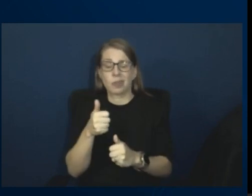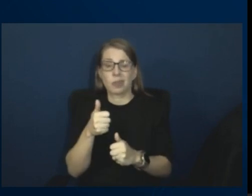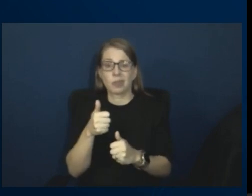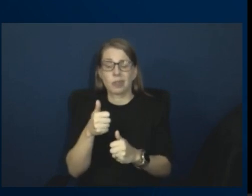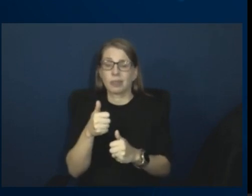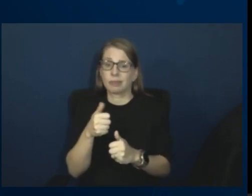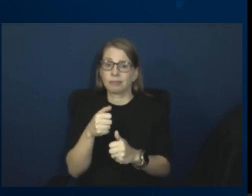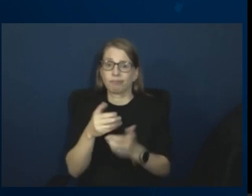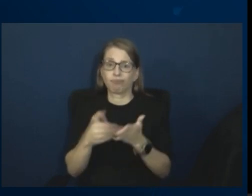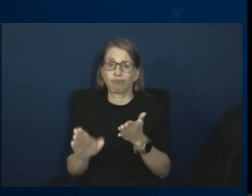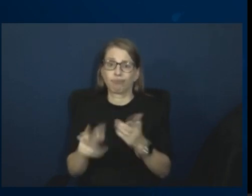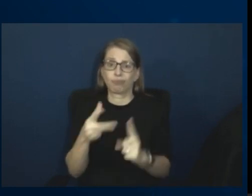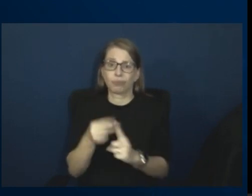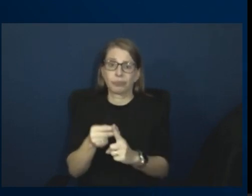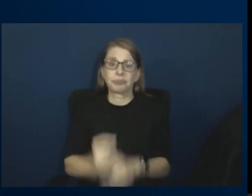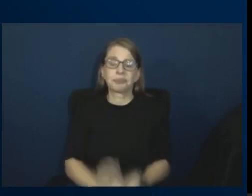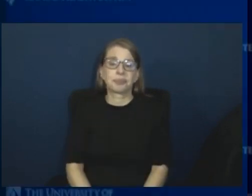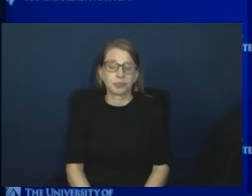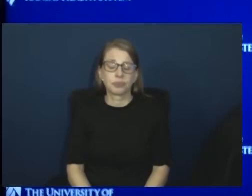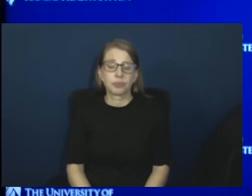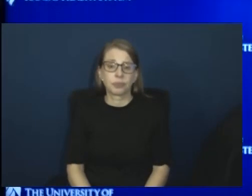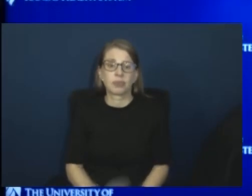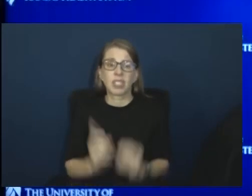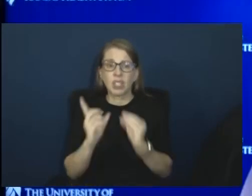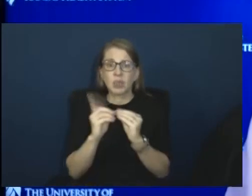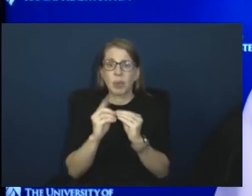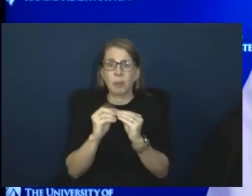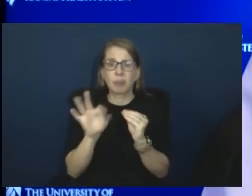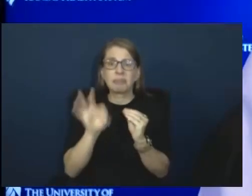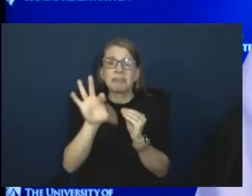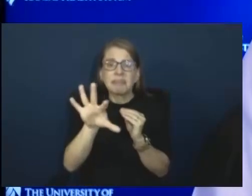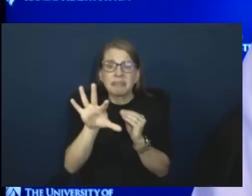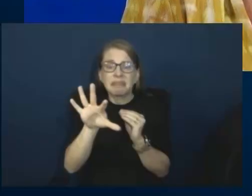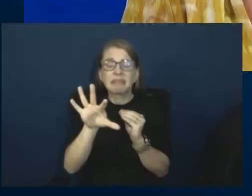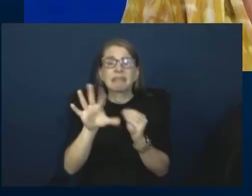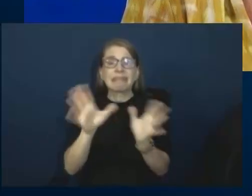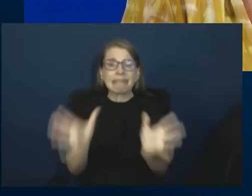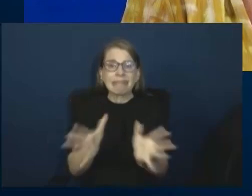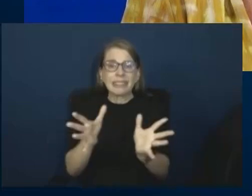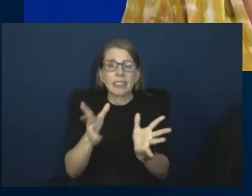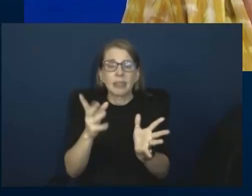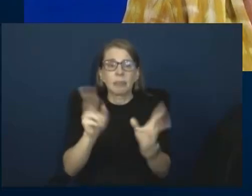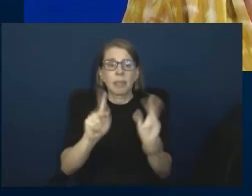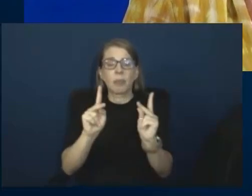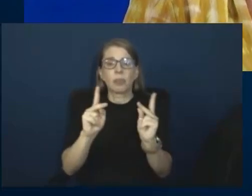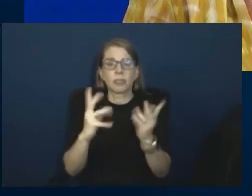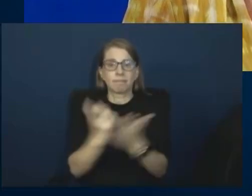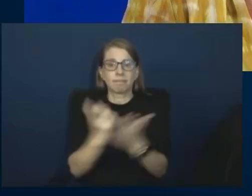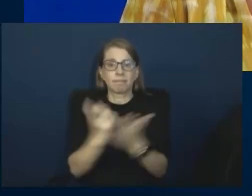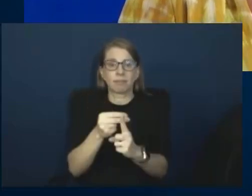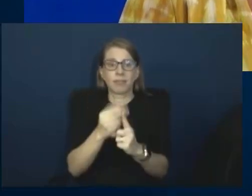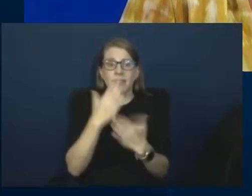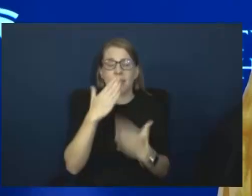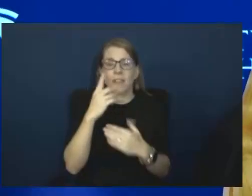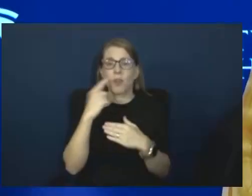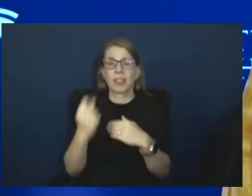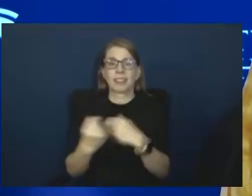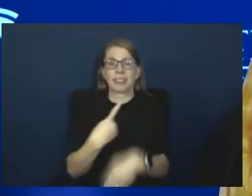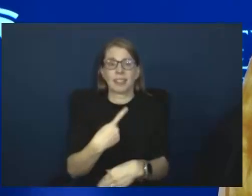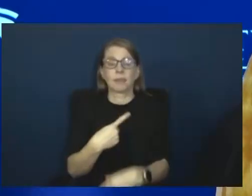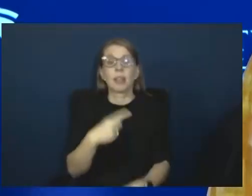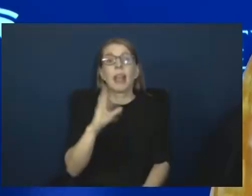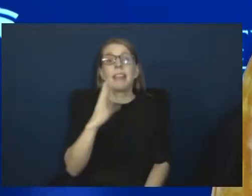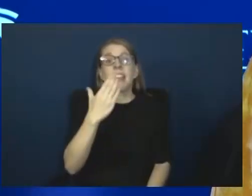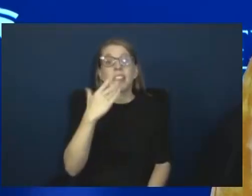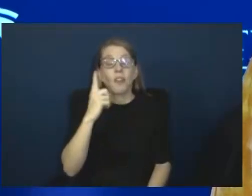unvaccinated. So just one more little meme to help push somebody to get vaccinated. I love it. Thanks so much for sending that to me. Okay, so, and thank you all for being